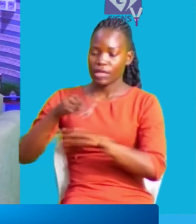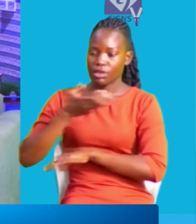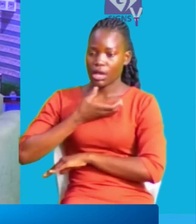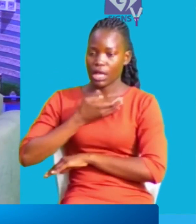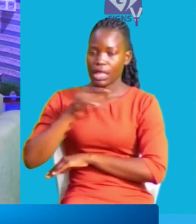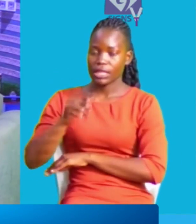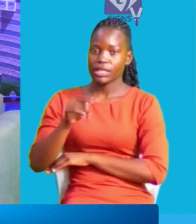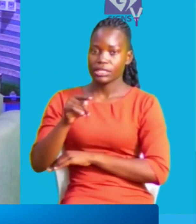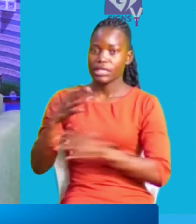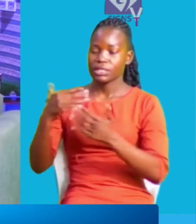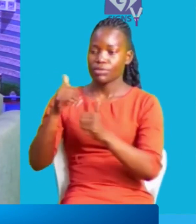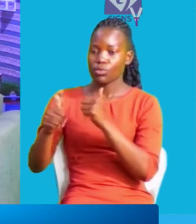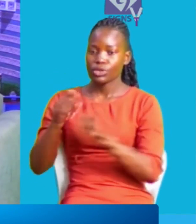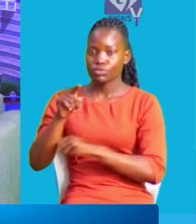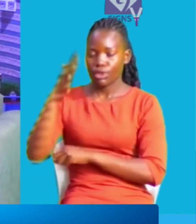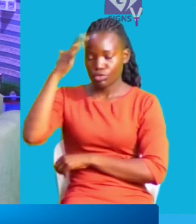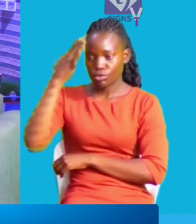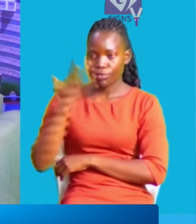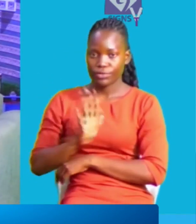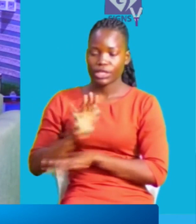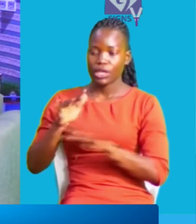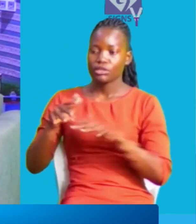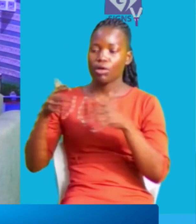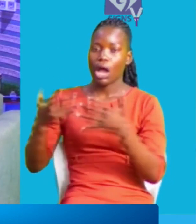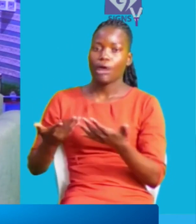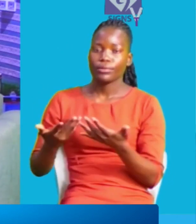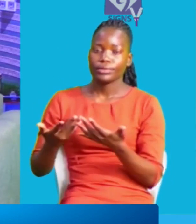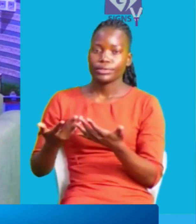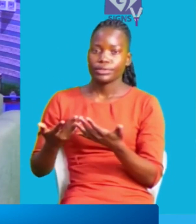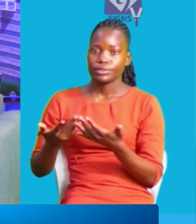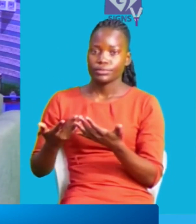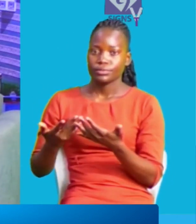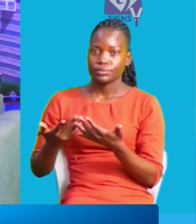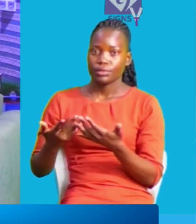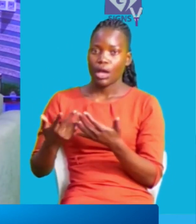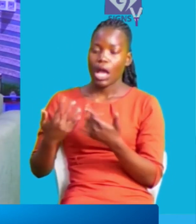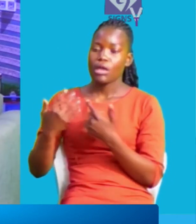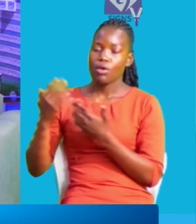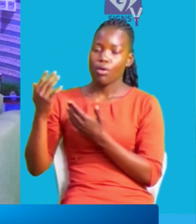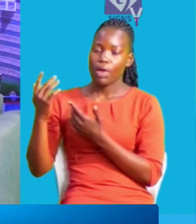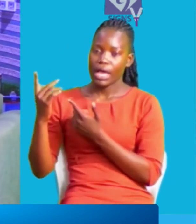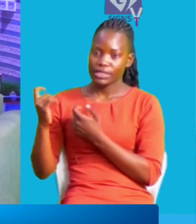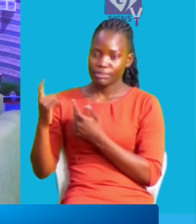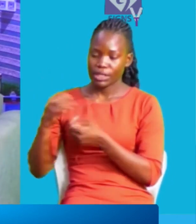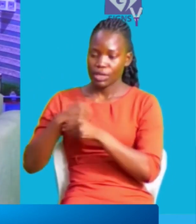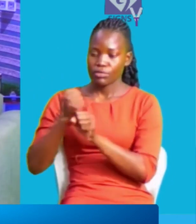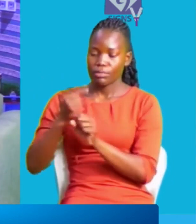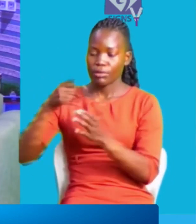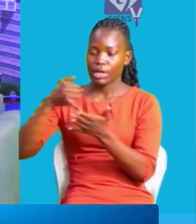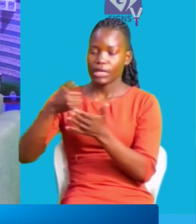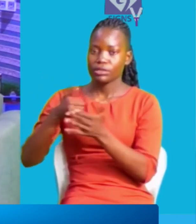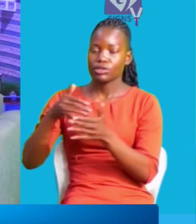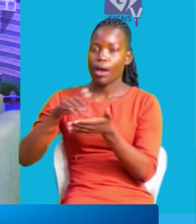with the National Council, this is definitely something that you are aware of. How are you looking to make